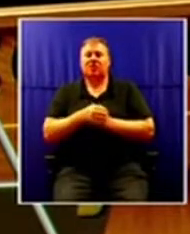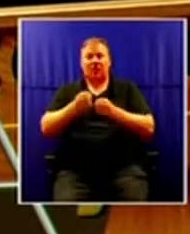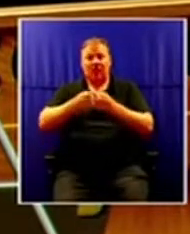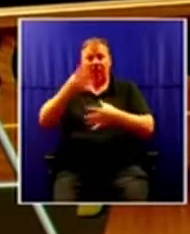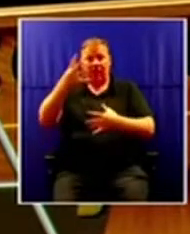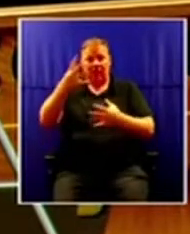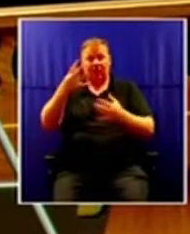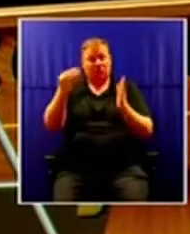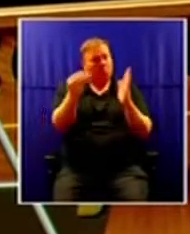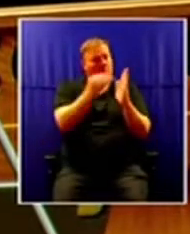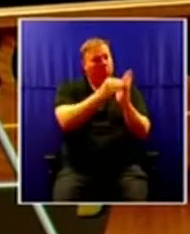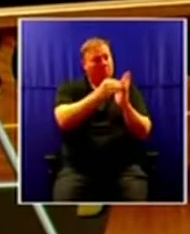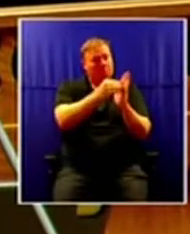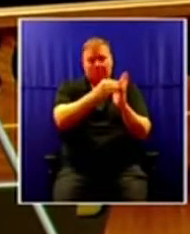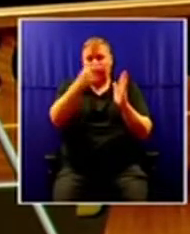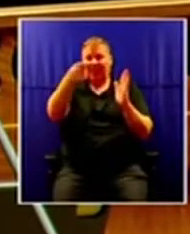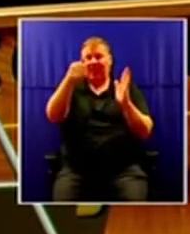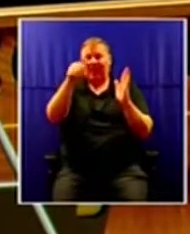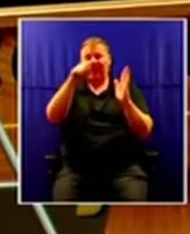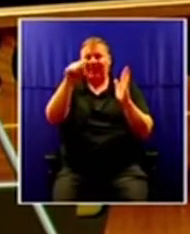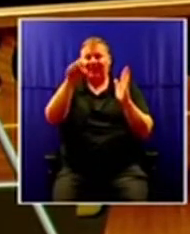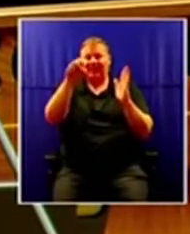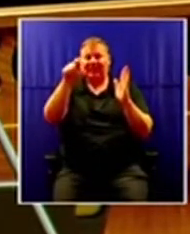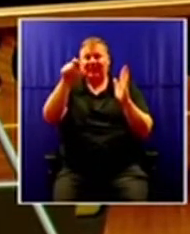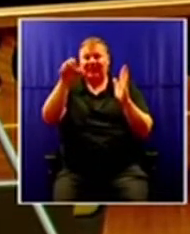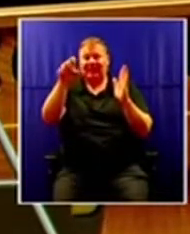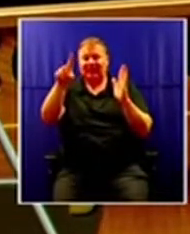morning. So this is already happening.